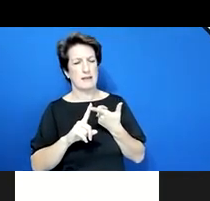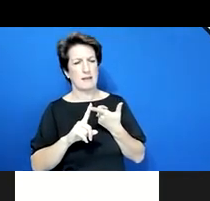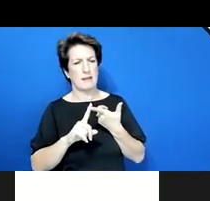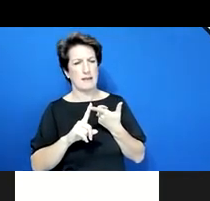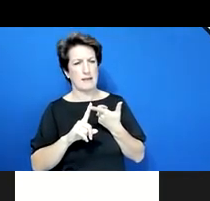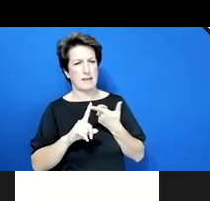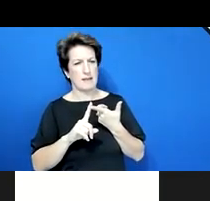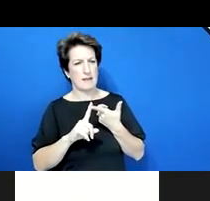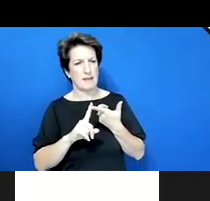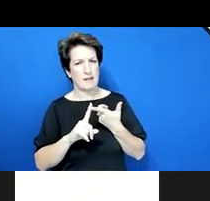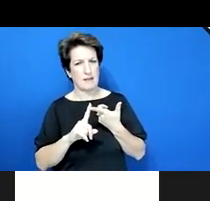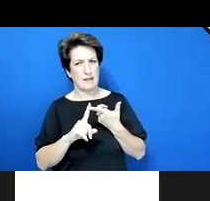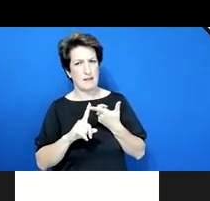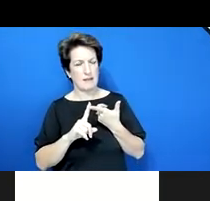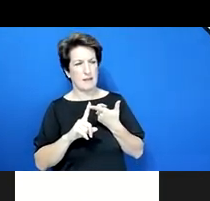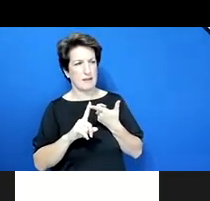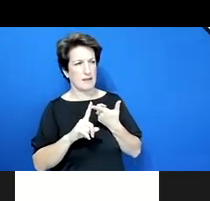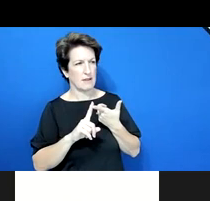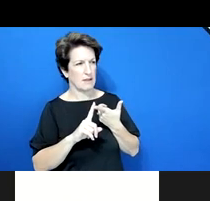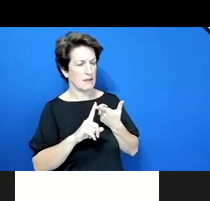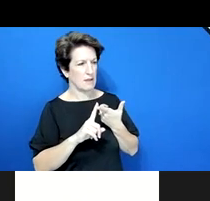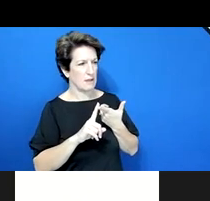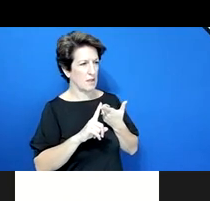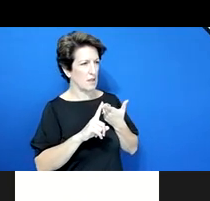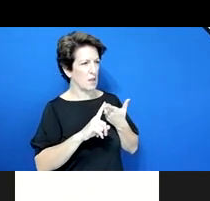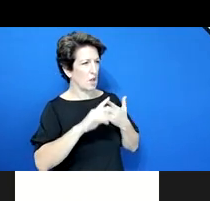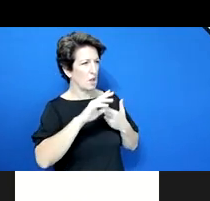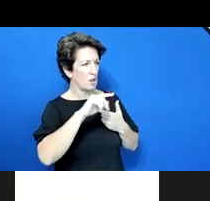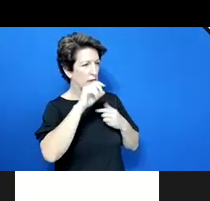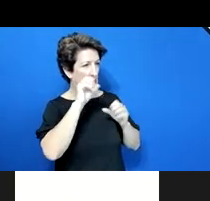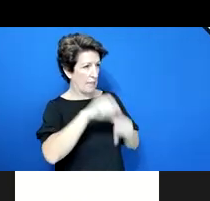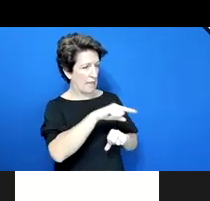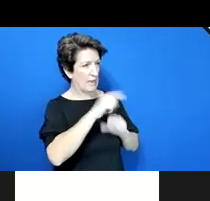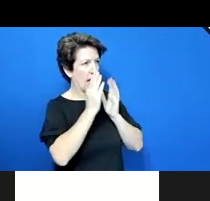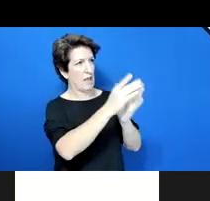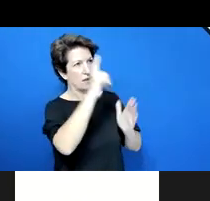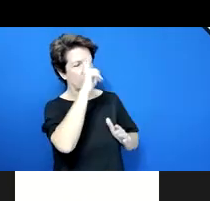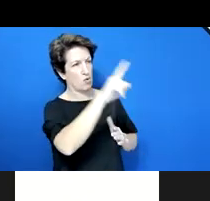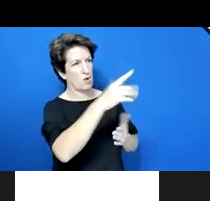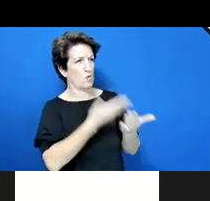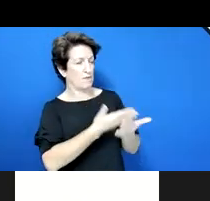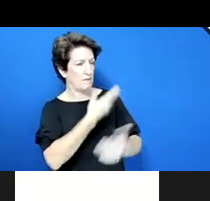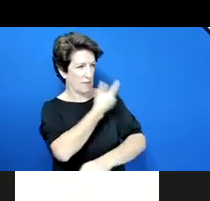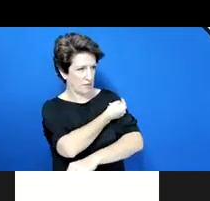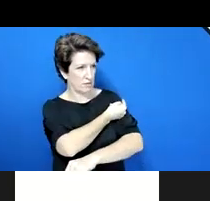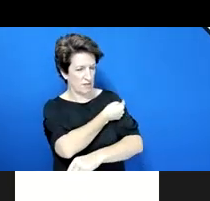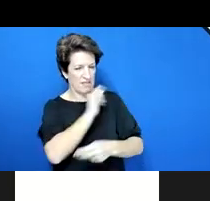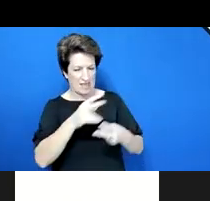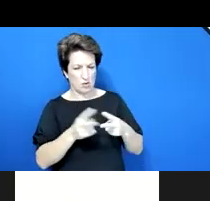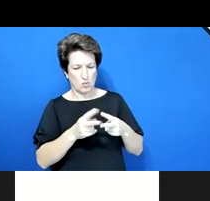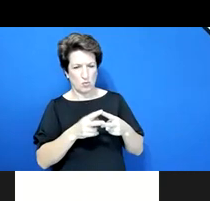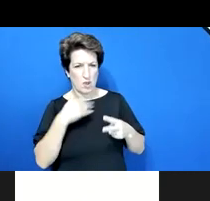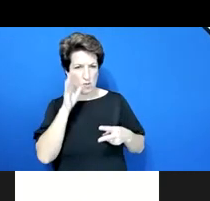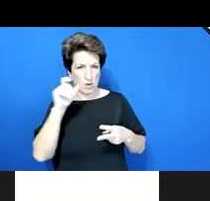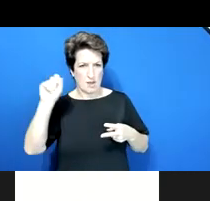proof of vaccination, so it doesn't have to require proof of vaccination, can they require it? Those are the two parts that I will ask. The